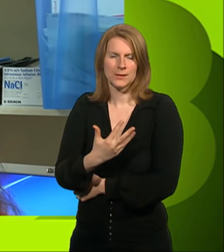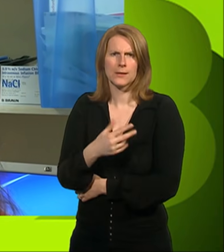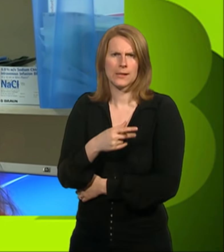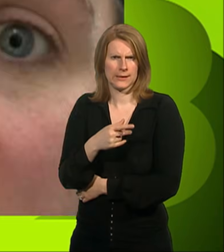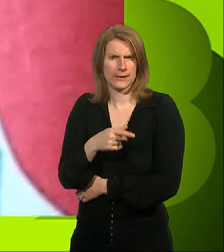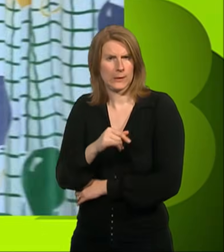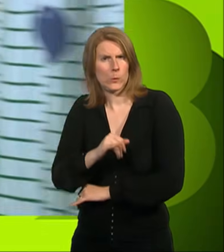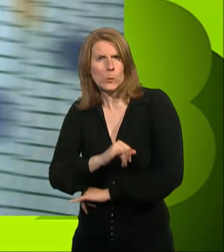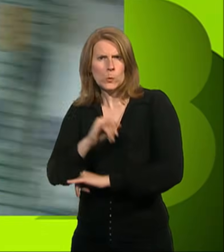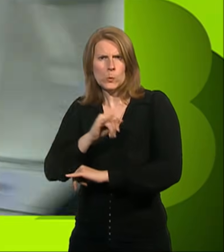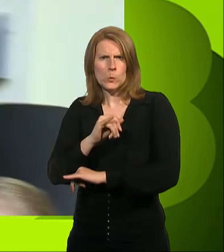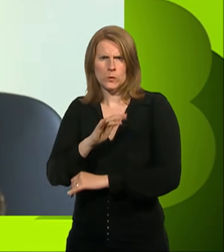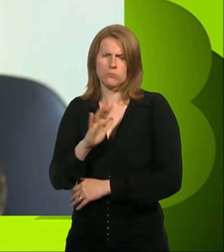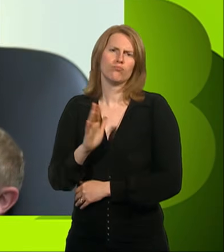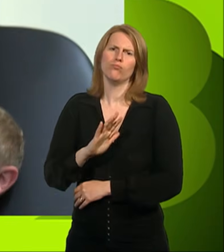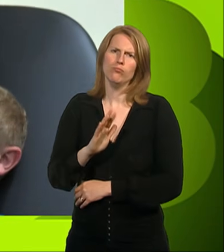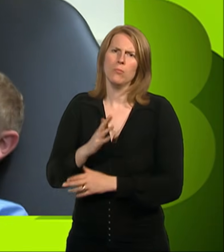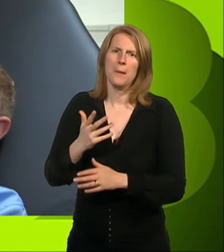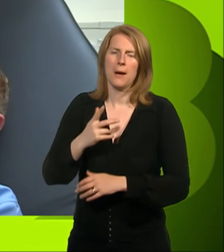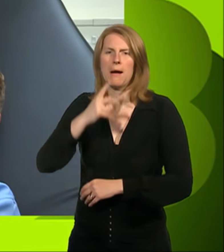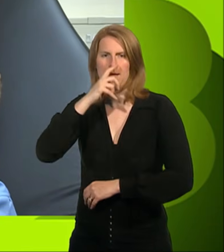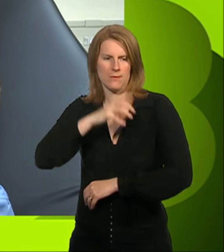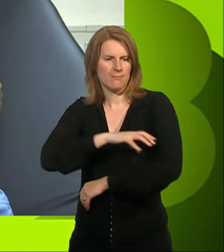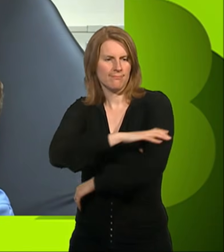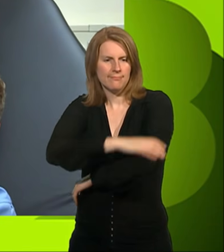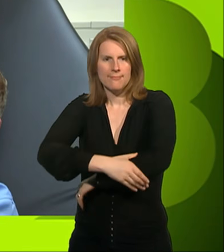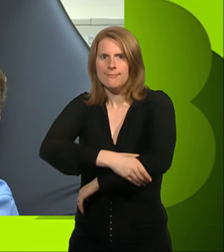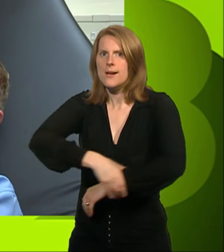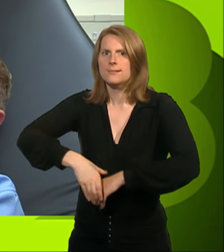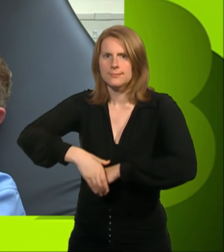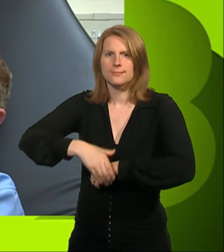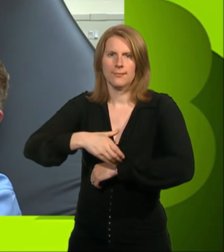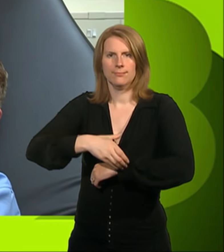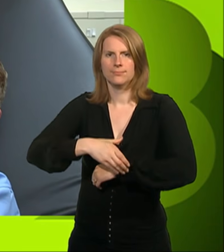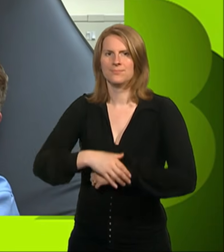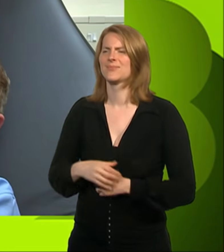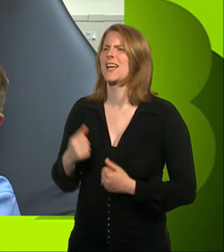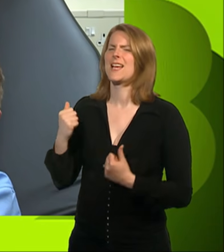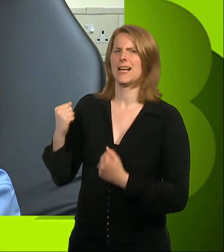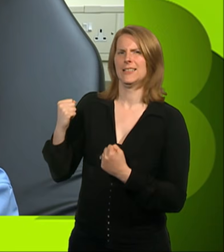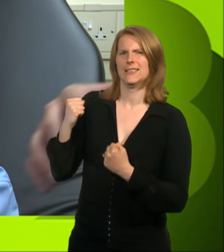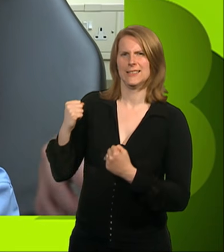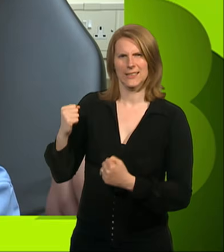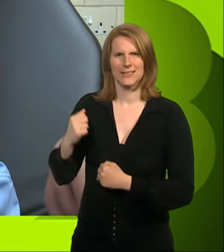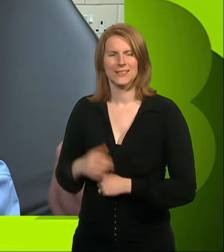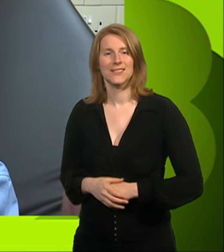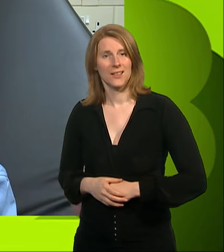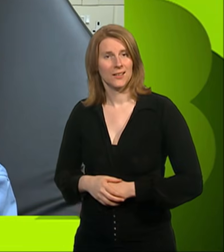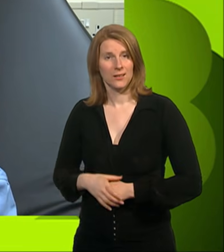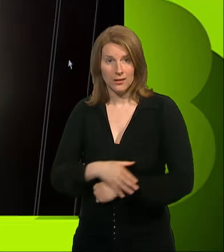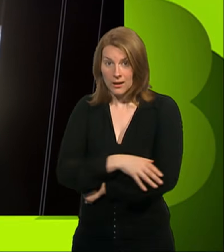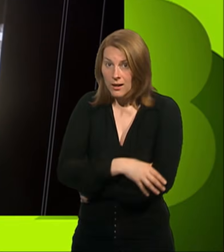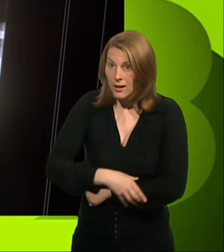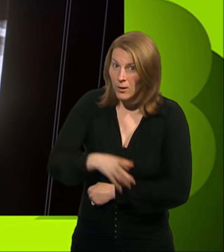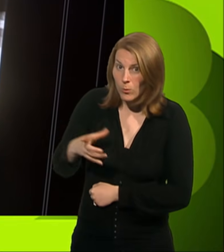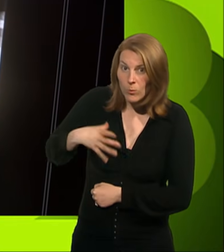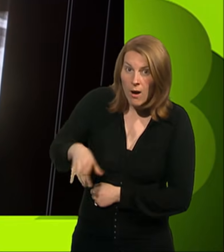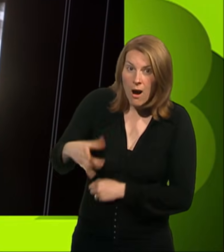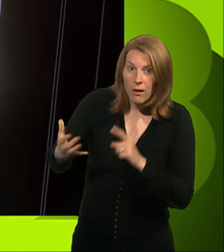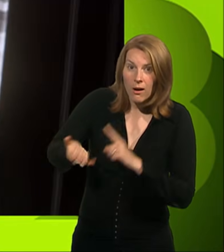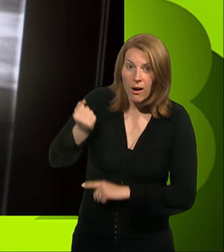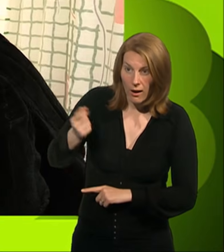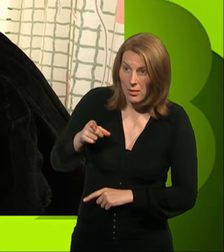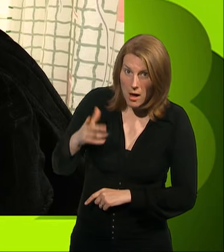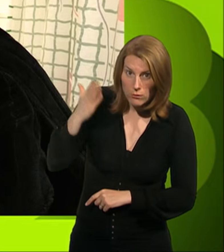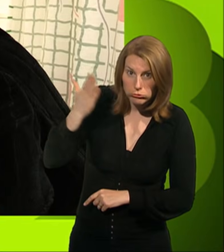just putting it in a cast. So we're getting cast now. Yep. Oh, so it's the cast you wanted. Right, that's the dream. But hold